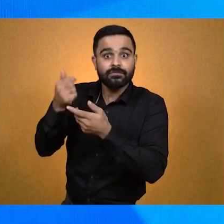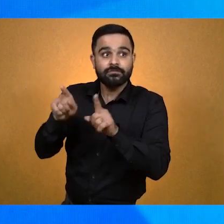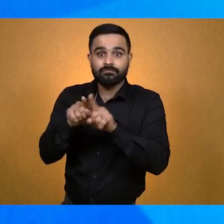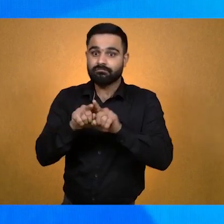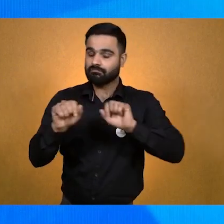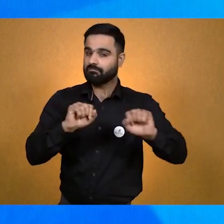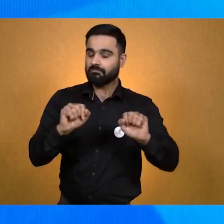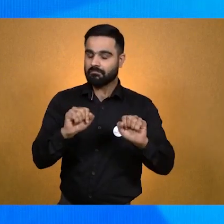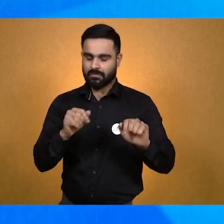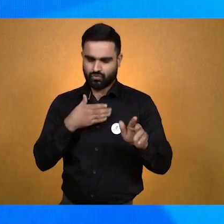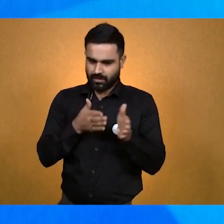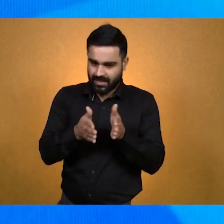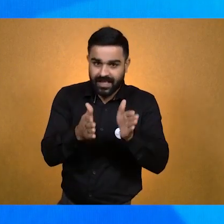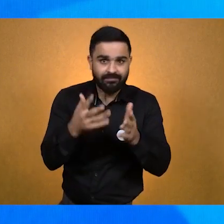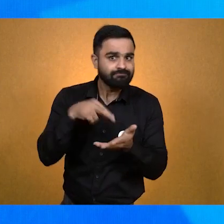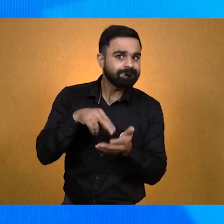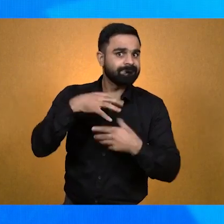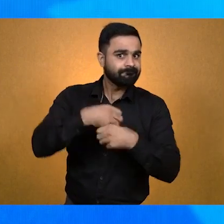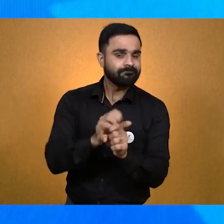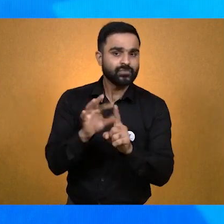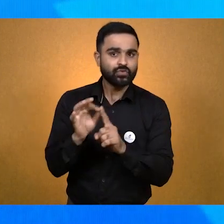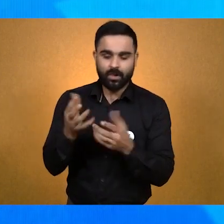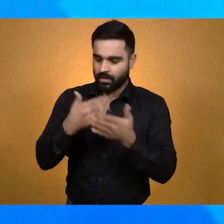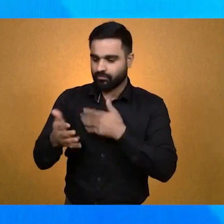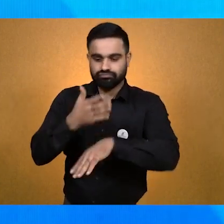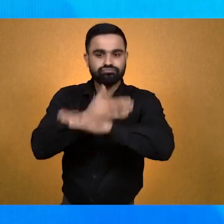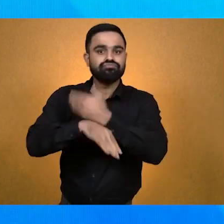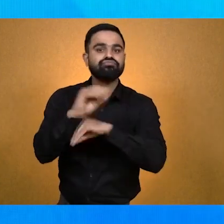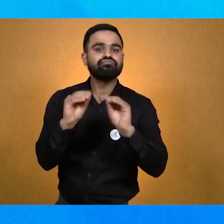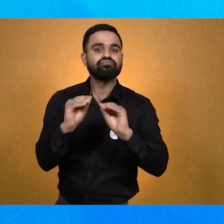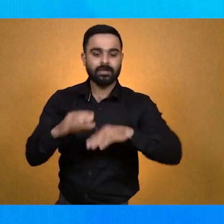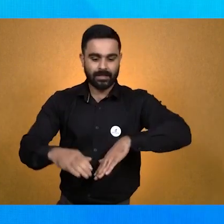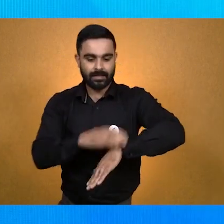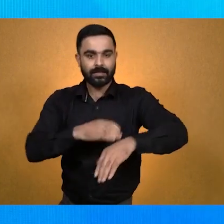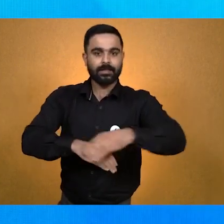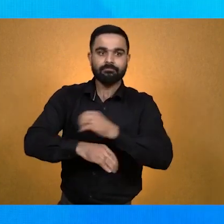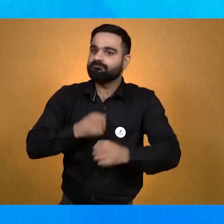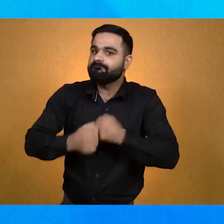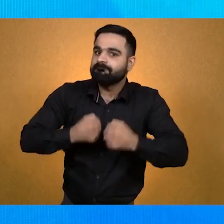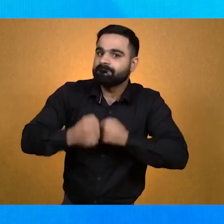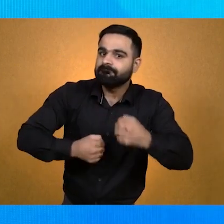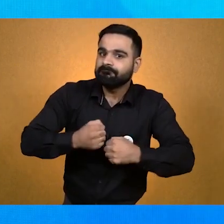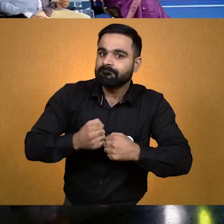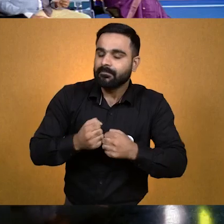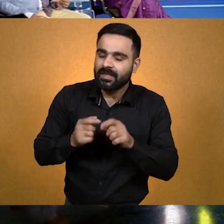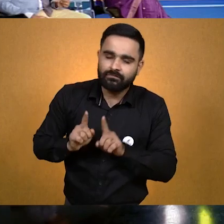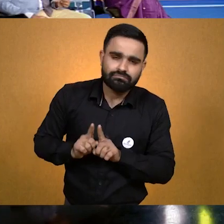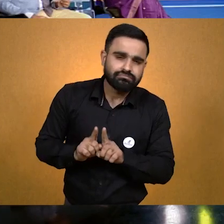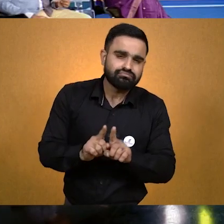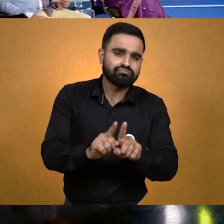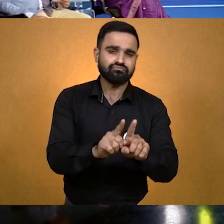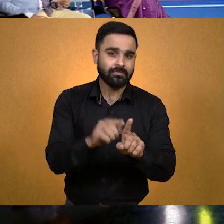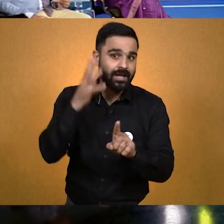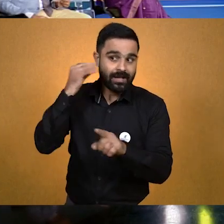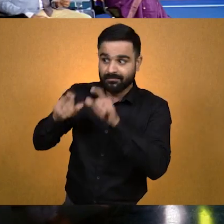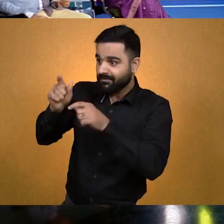shooting an arrow with just feet or with no legs, using artificial limbs and running at a pace where even